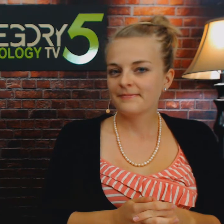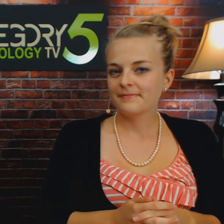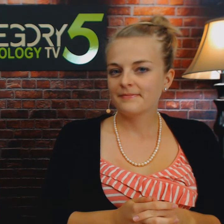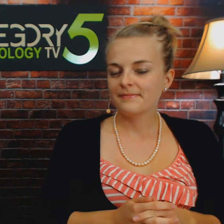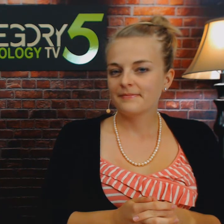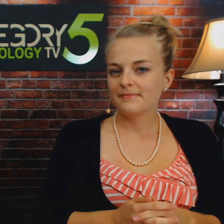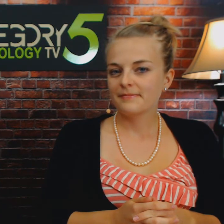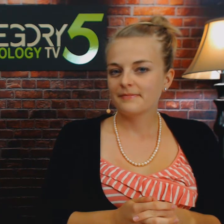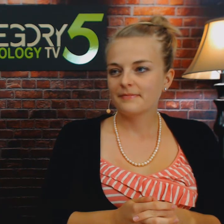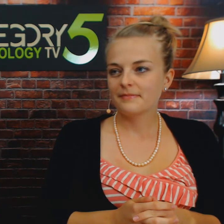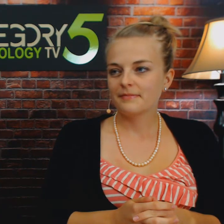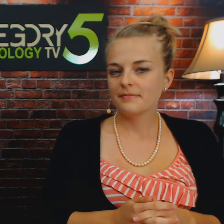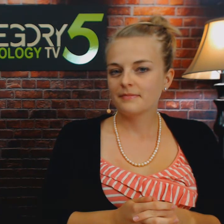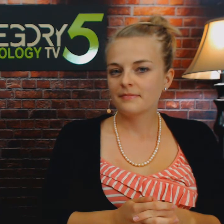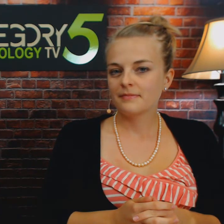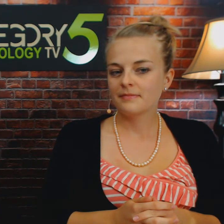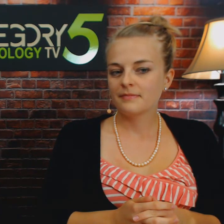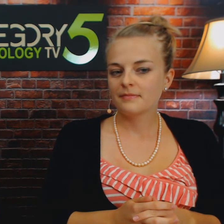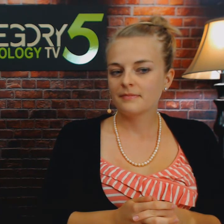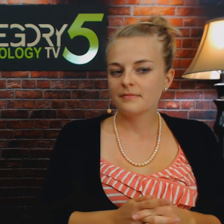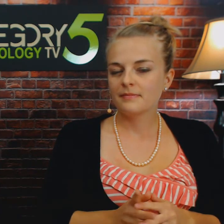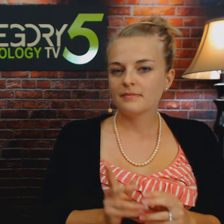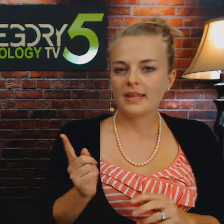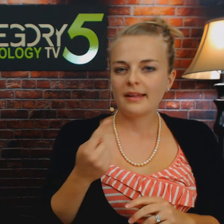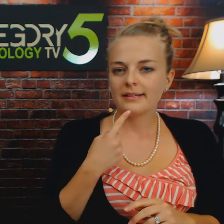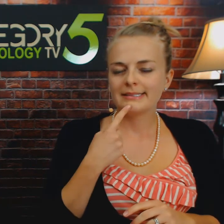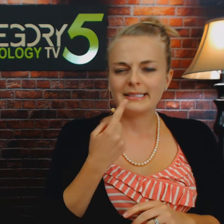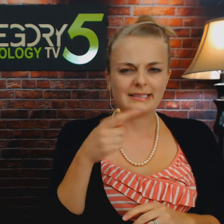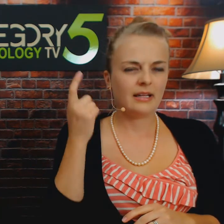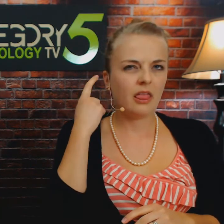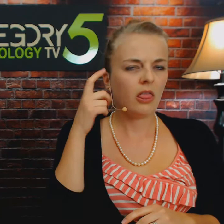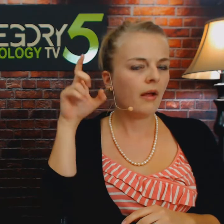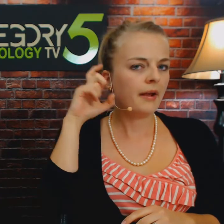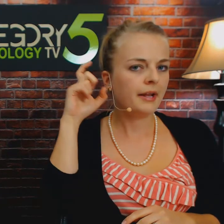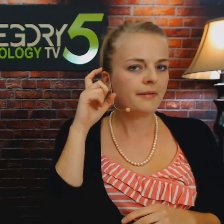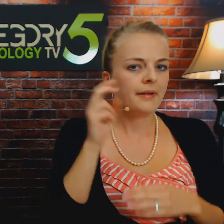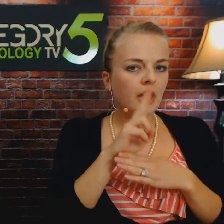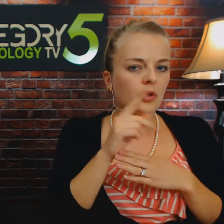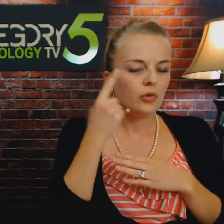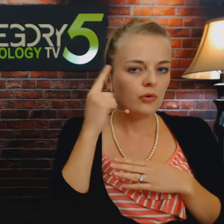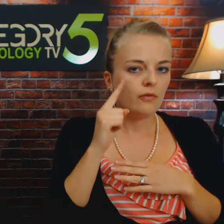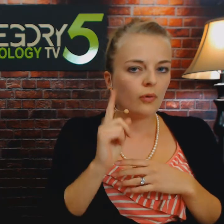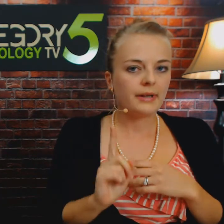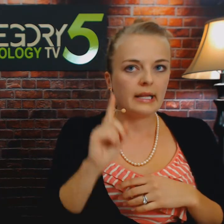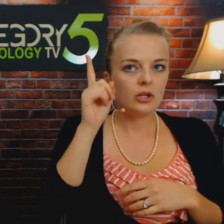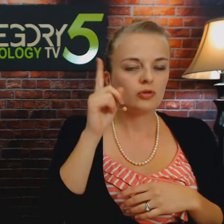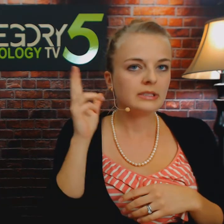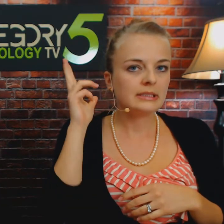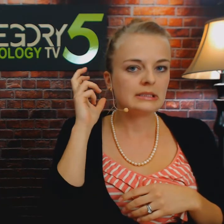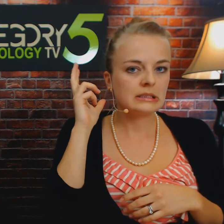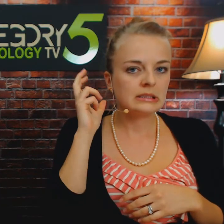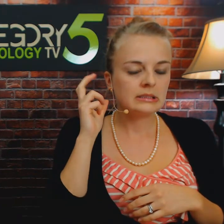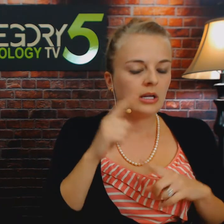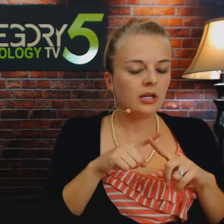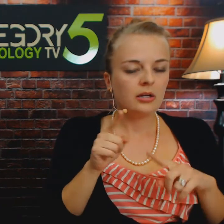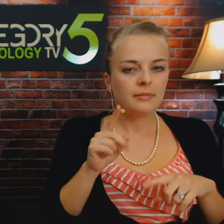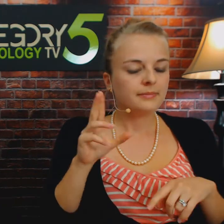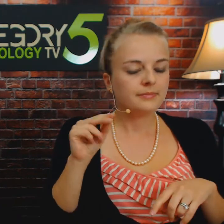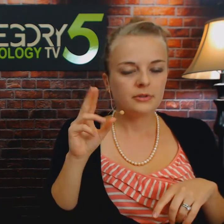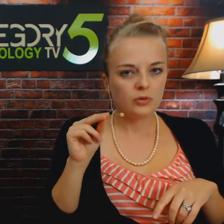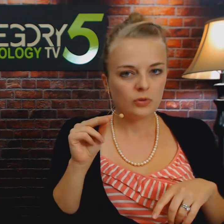that a hearing aid was really an amplification unit. But you're explaining that you're able to focus on and actually